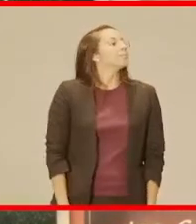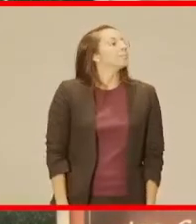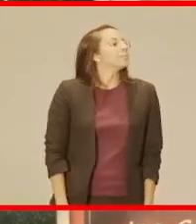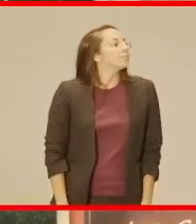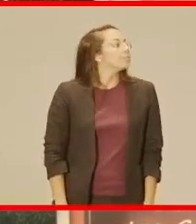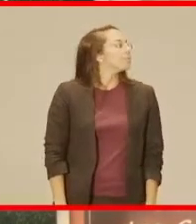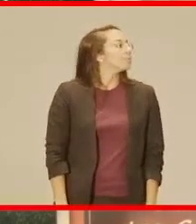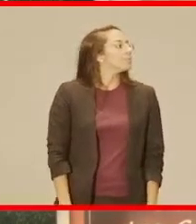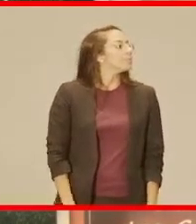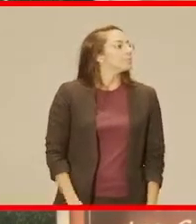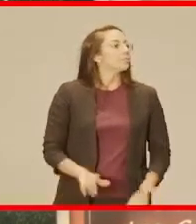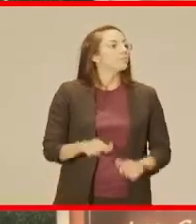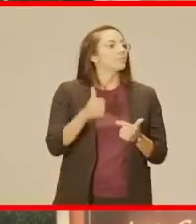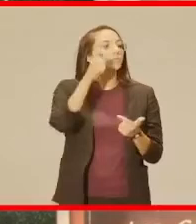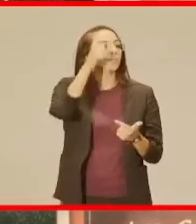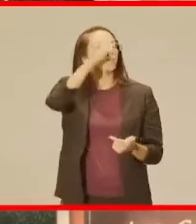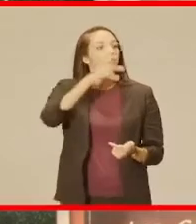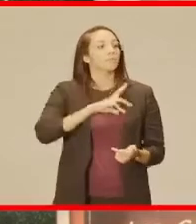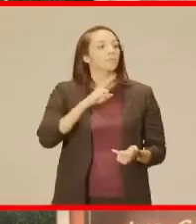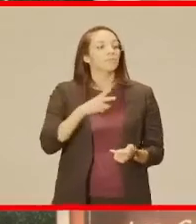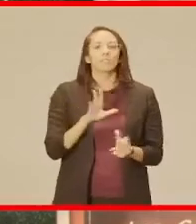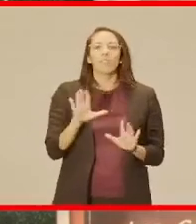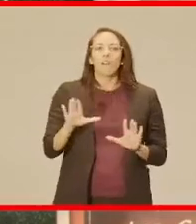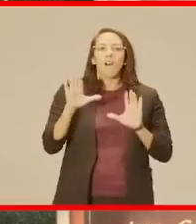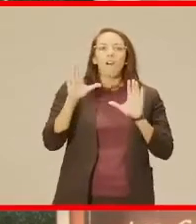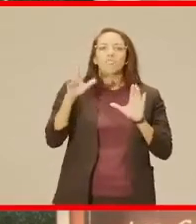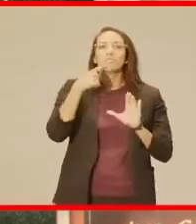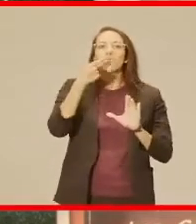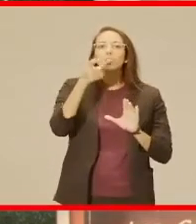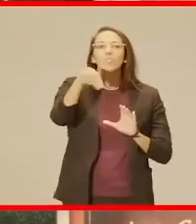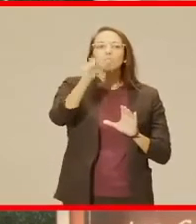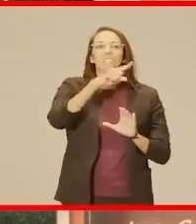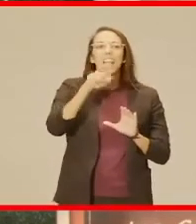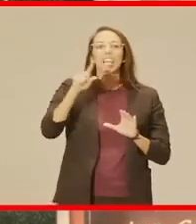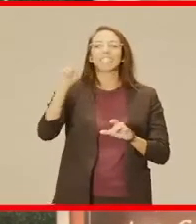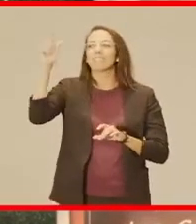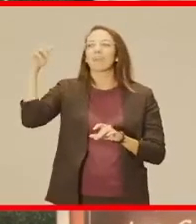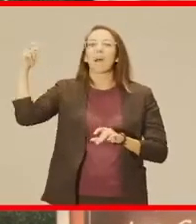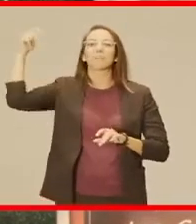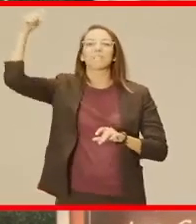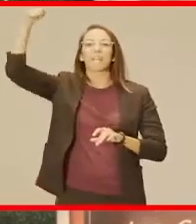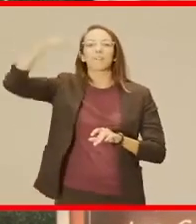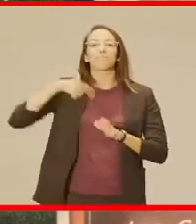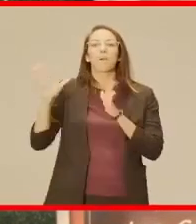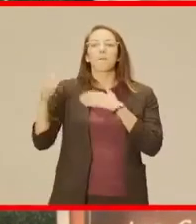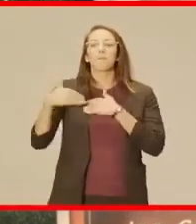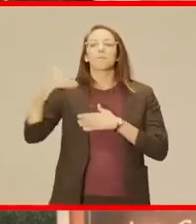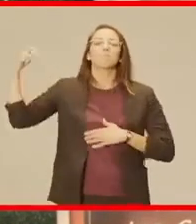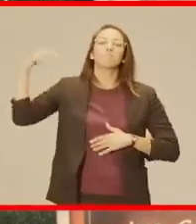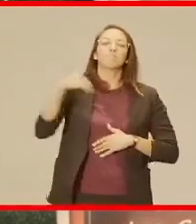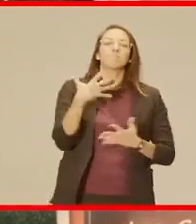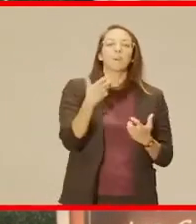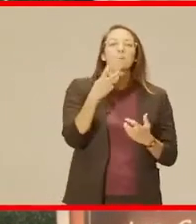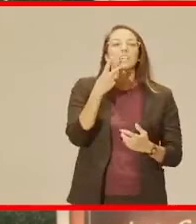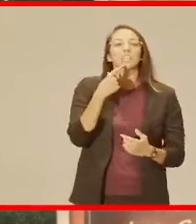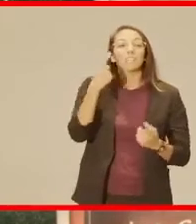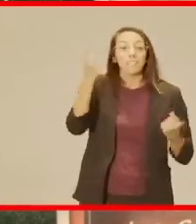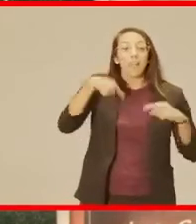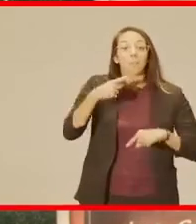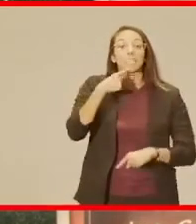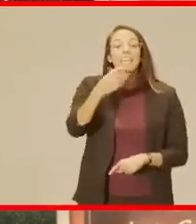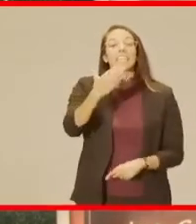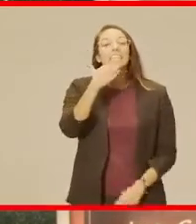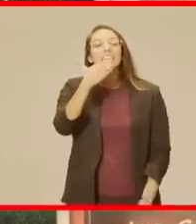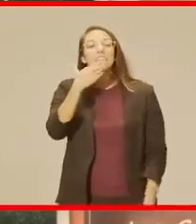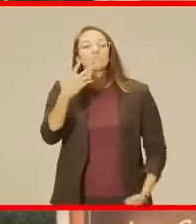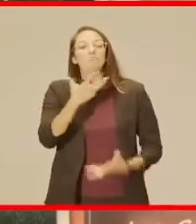Hi, I was actually watching you guys up in my room, and I wanted to make sure I came down. I wanted to say thank you very much. I'm an